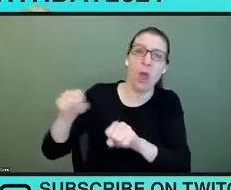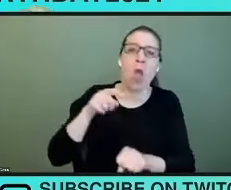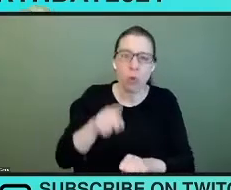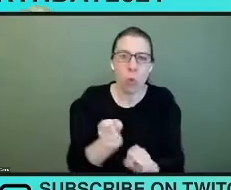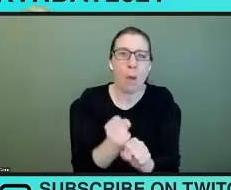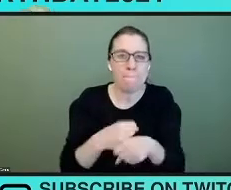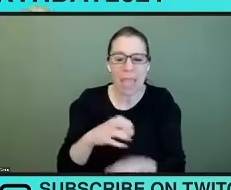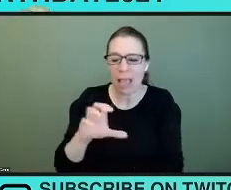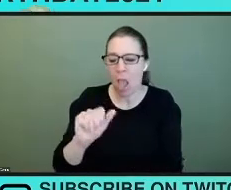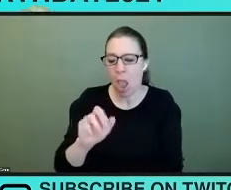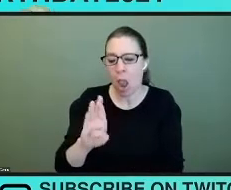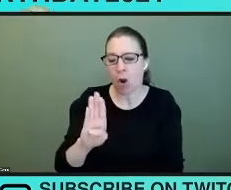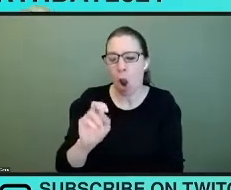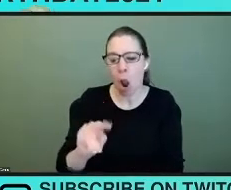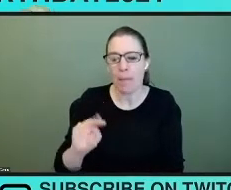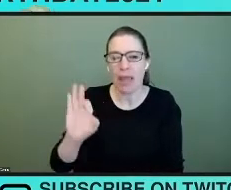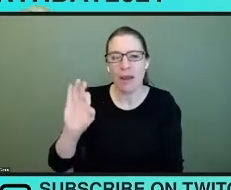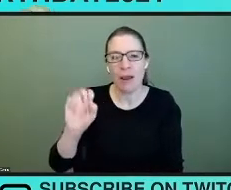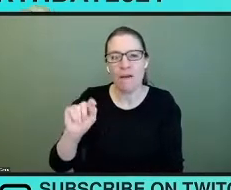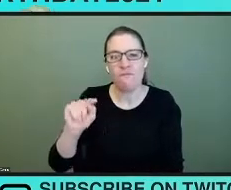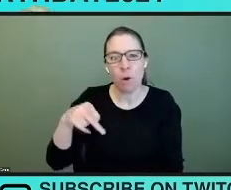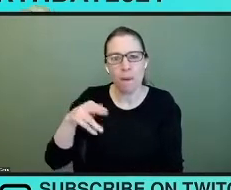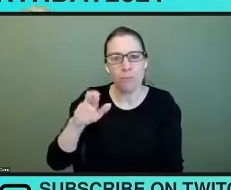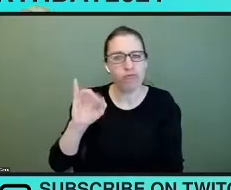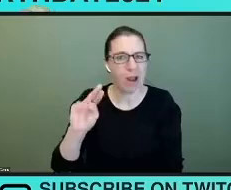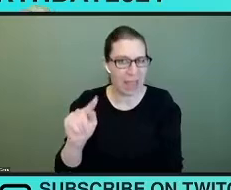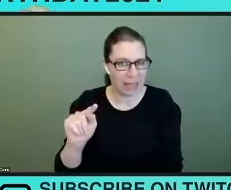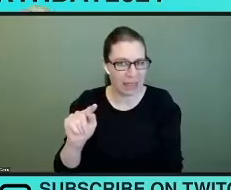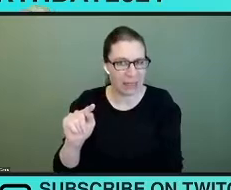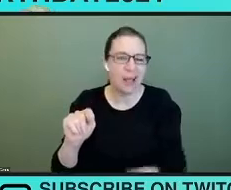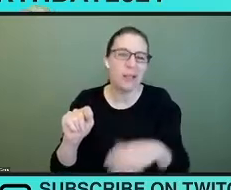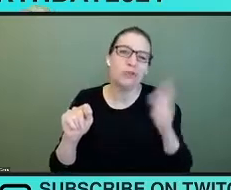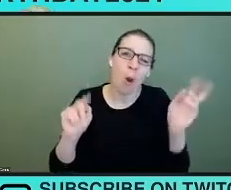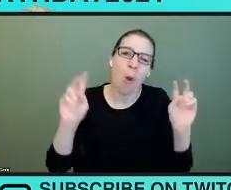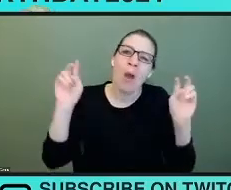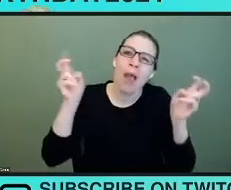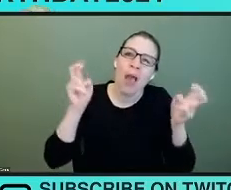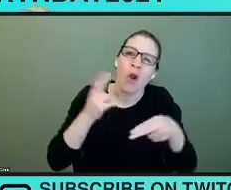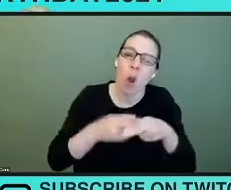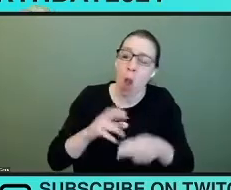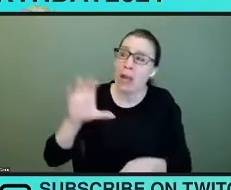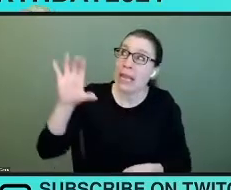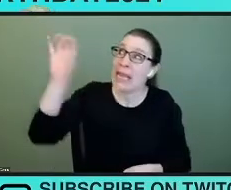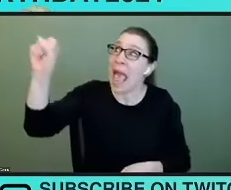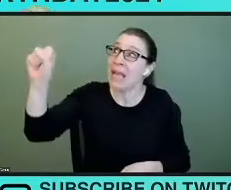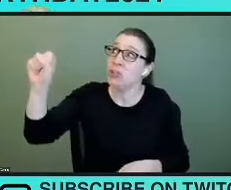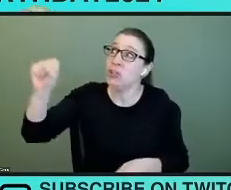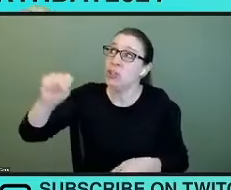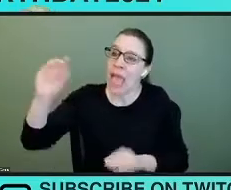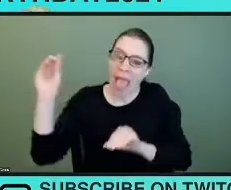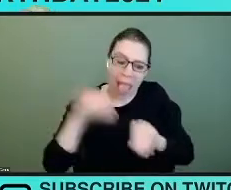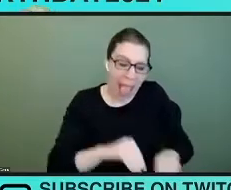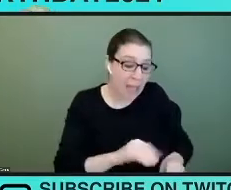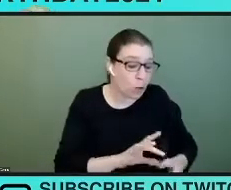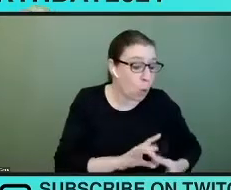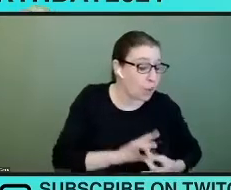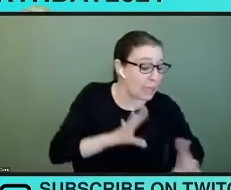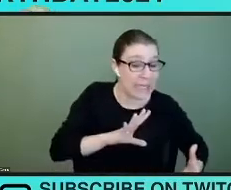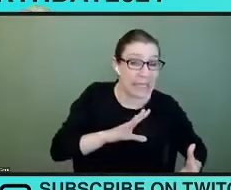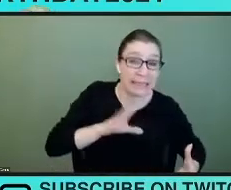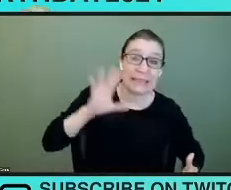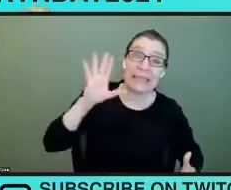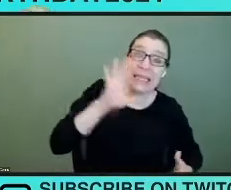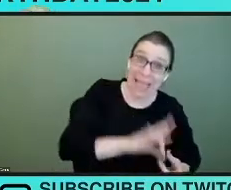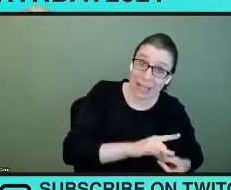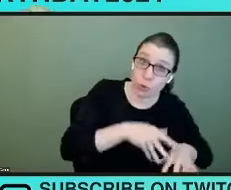including carbon capture, is a catch and release in a sense, right? You have to capture it from dilute system and then release it, something we